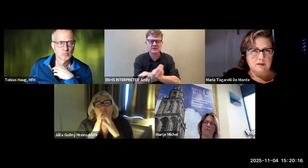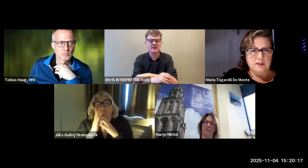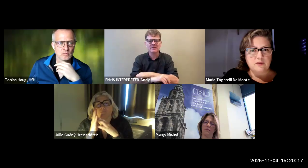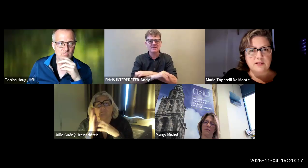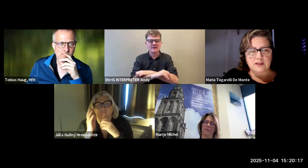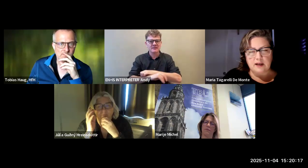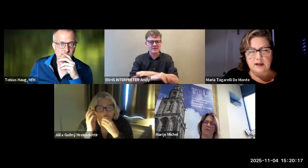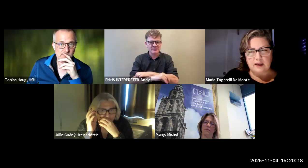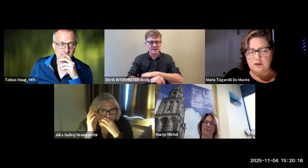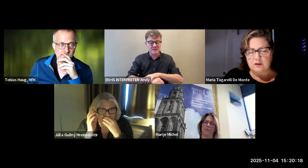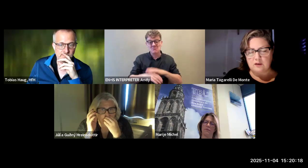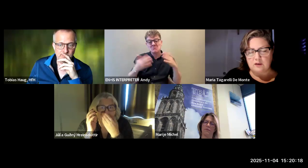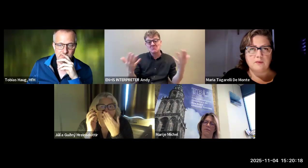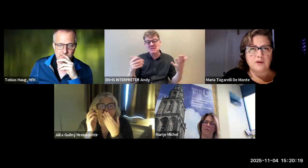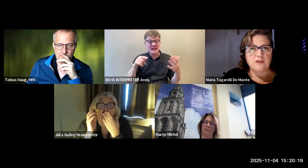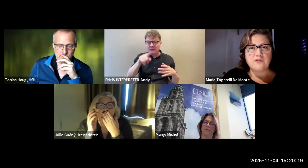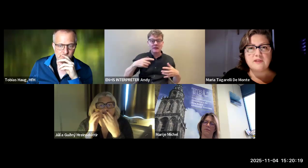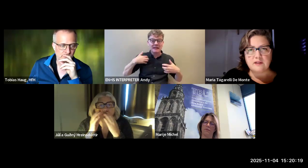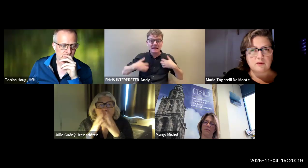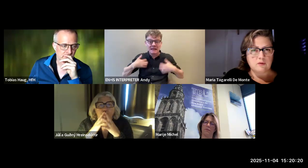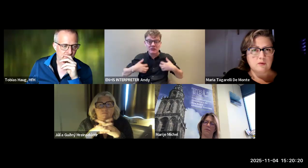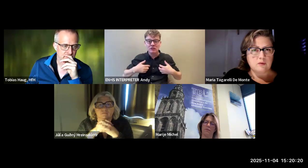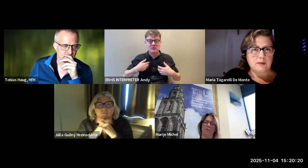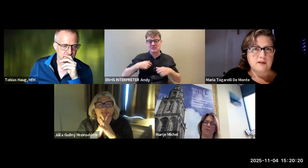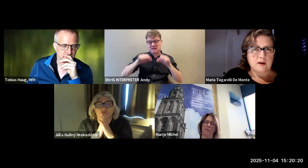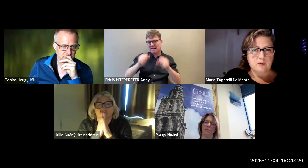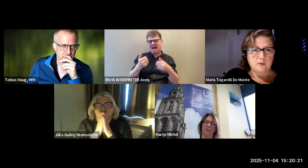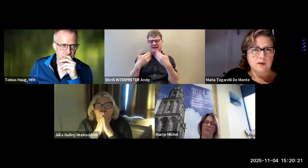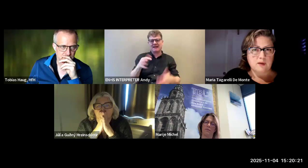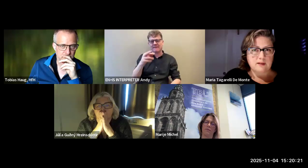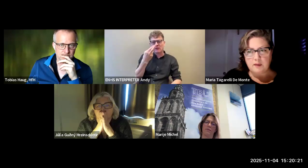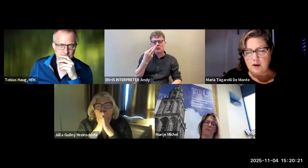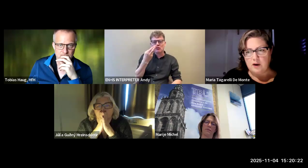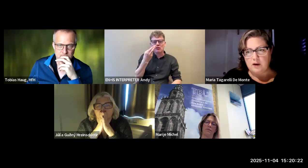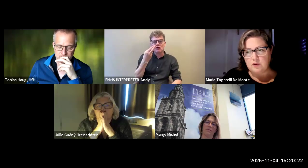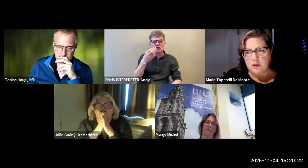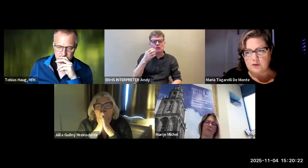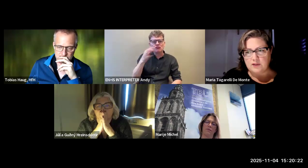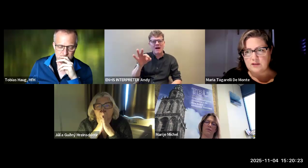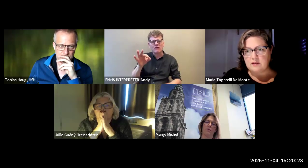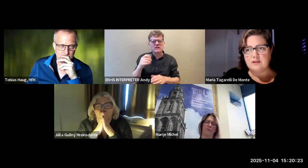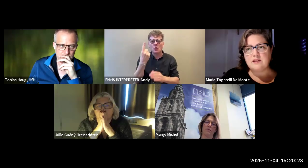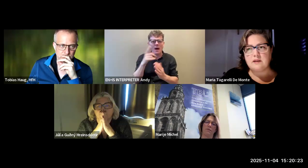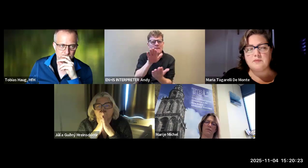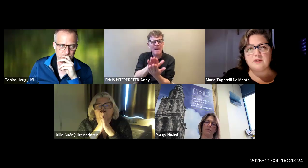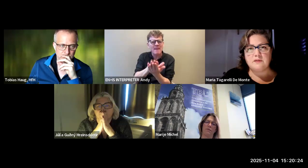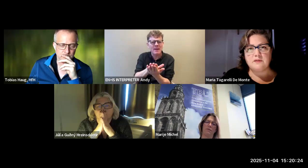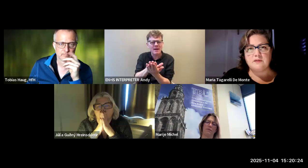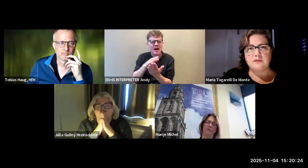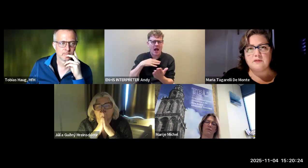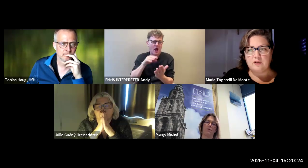is of interest, I can look for some references to papers that I wrote at the time where I do address